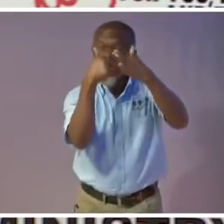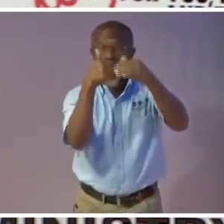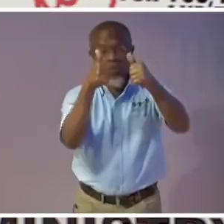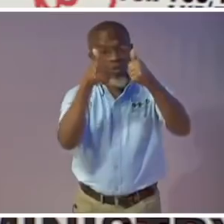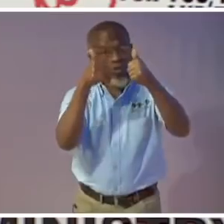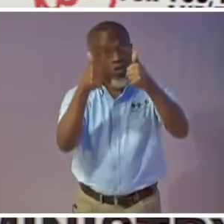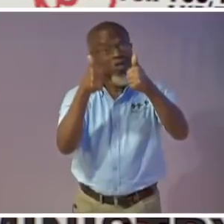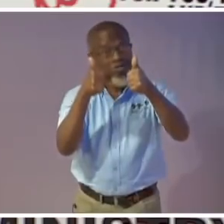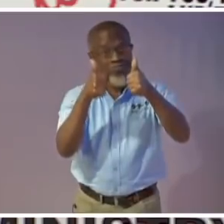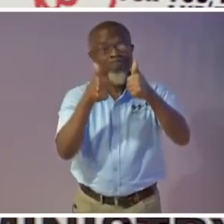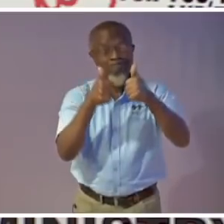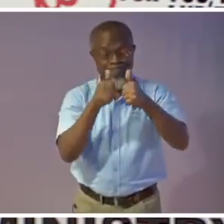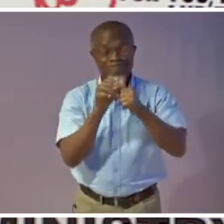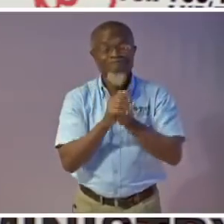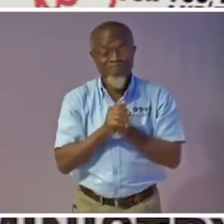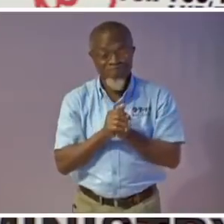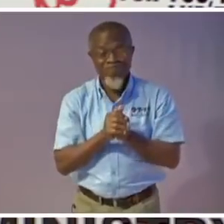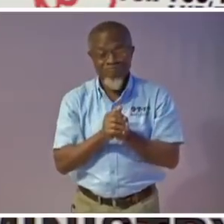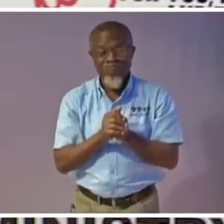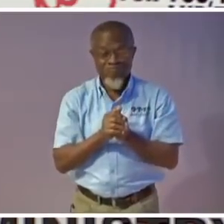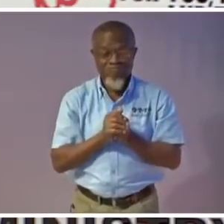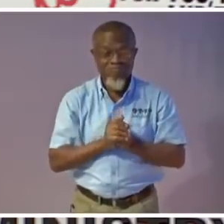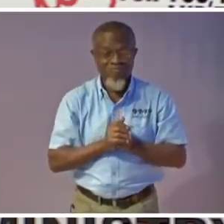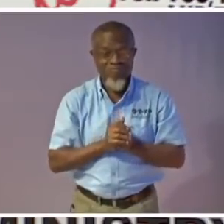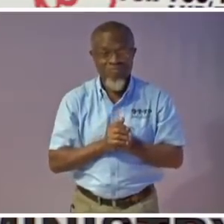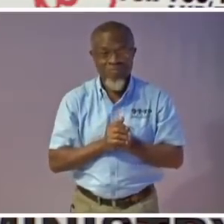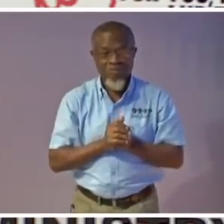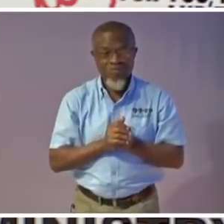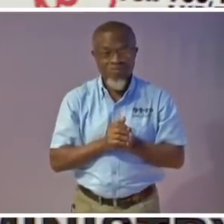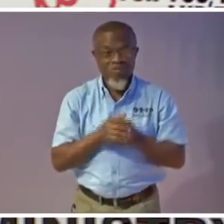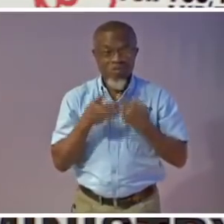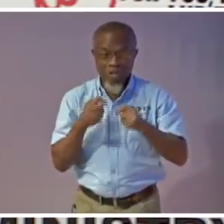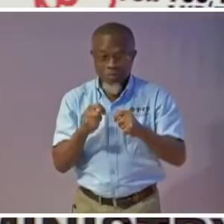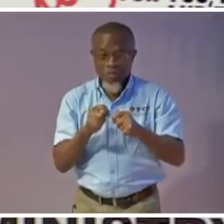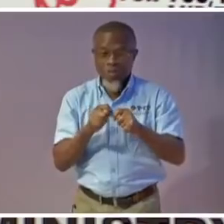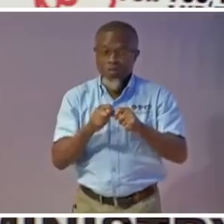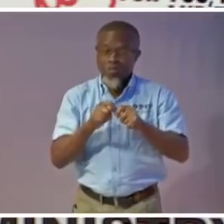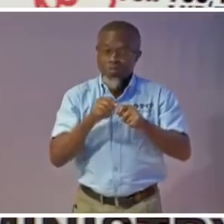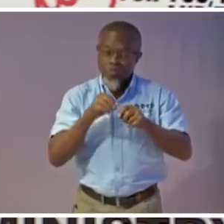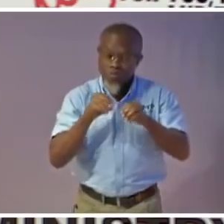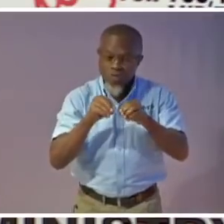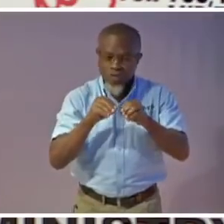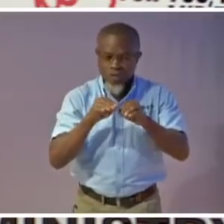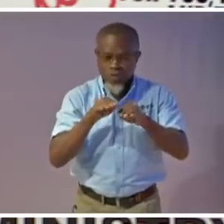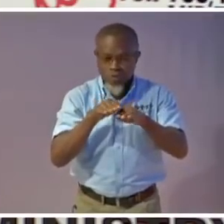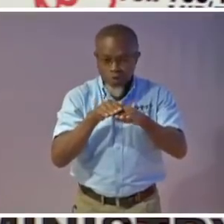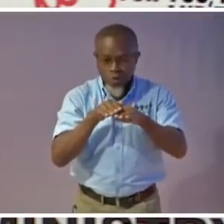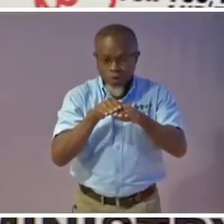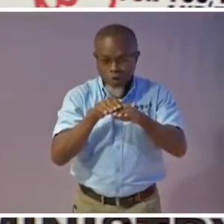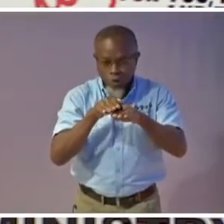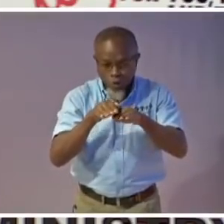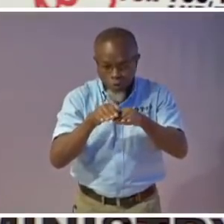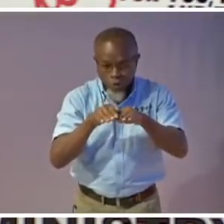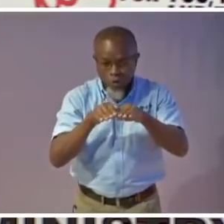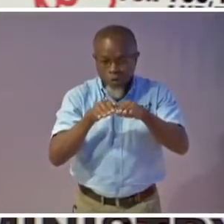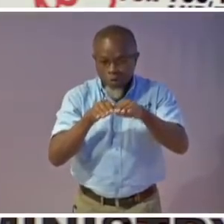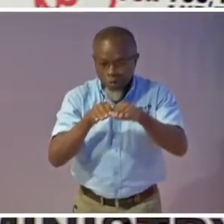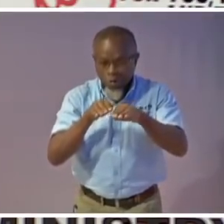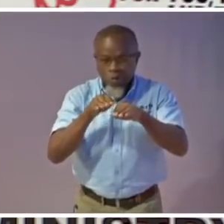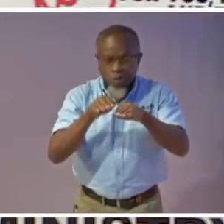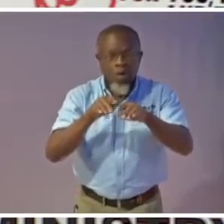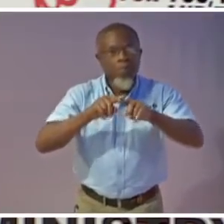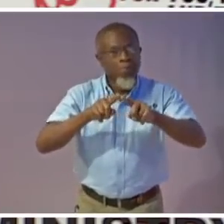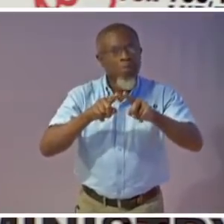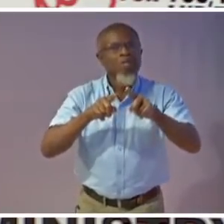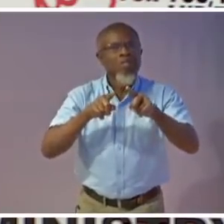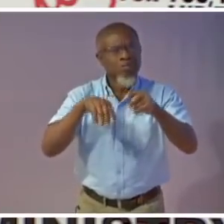be a nice psychological barrier to break. We have been crawling towards it. Let's make that jump. Let's reach there and then take